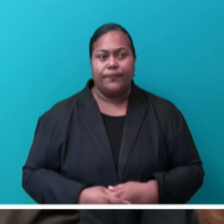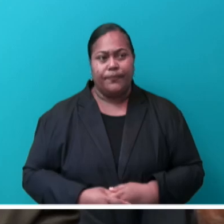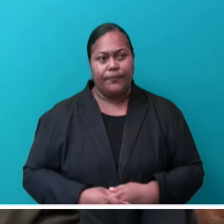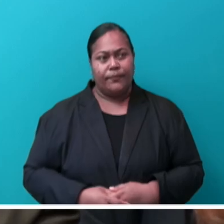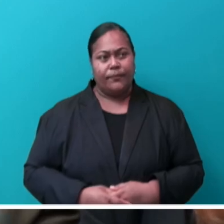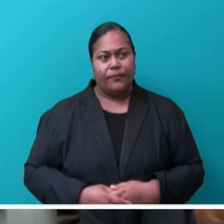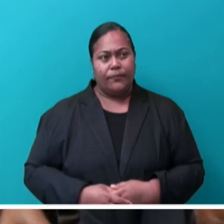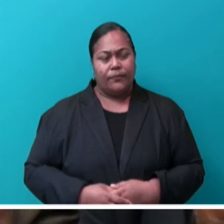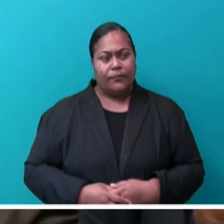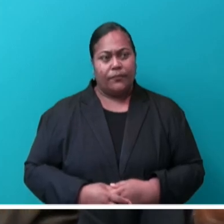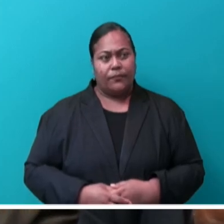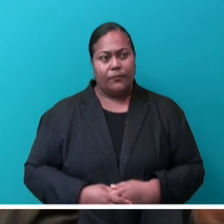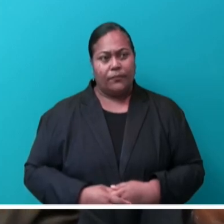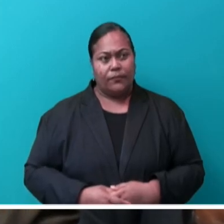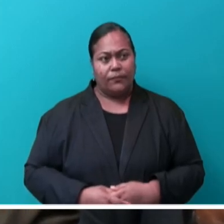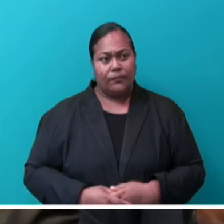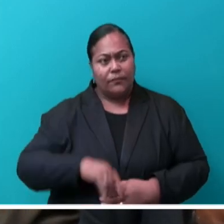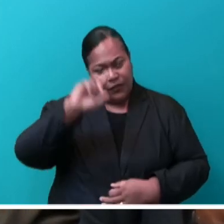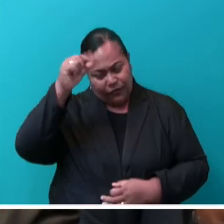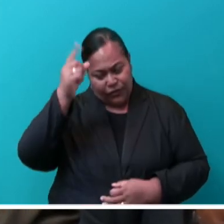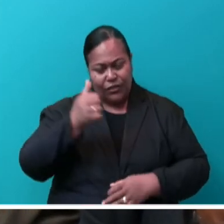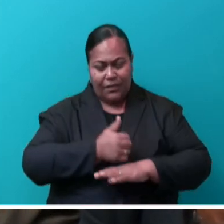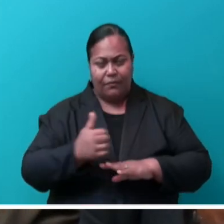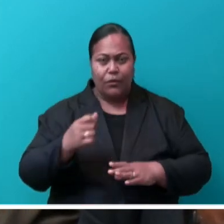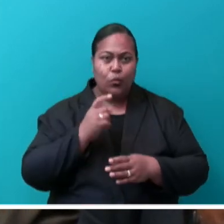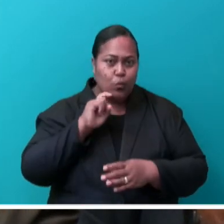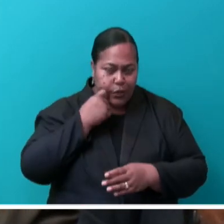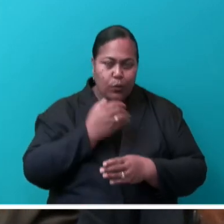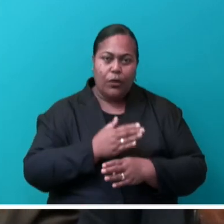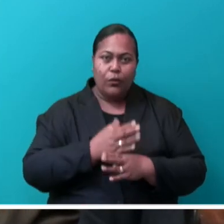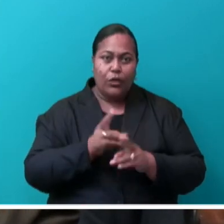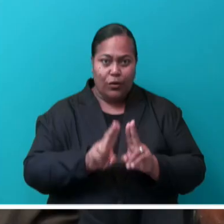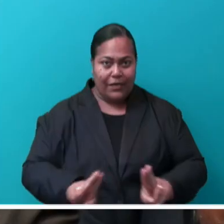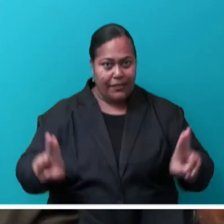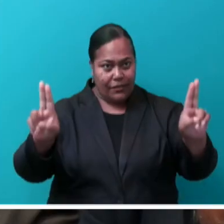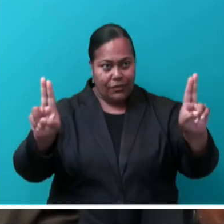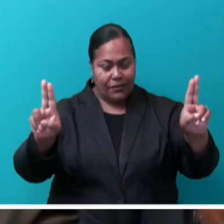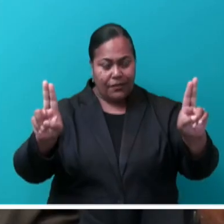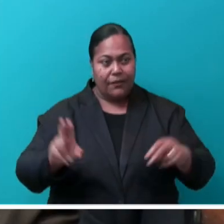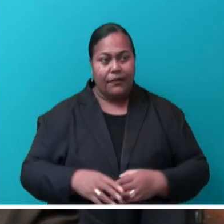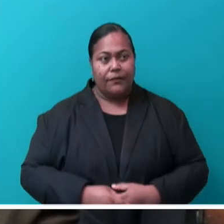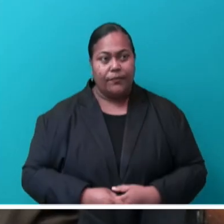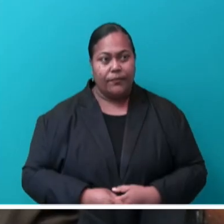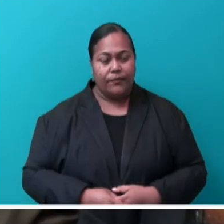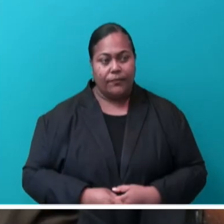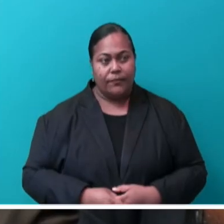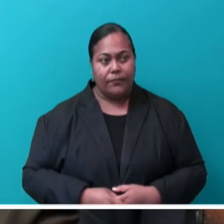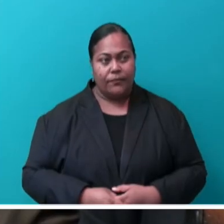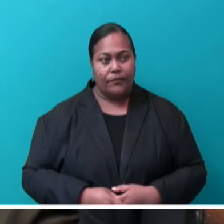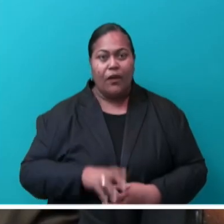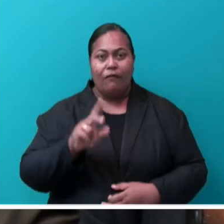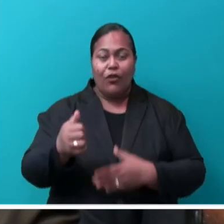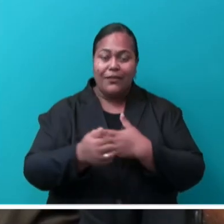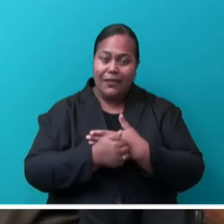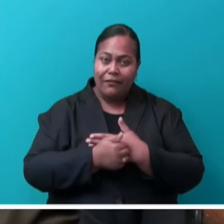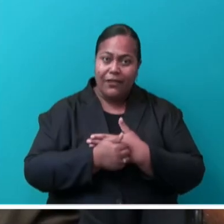the Fijian government will work with the United Nations in as far as the safety of